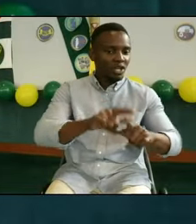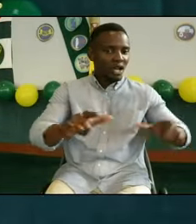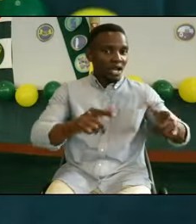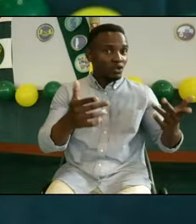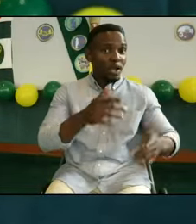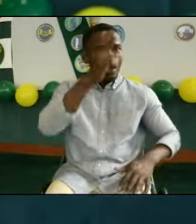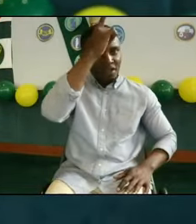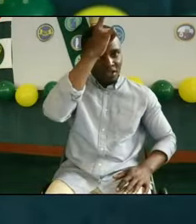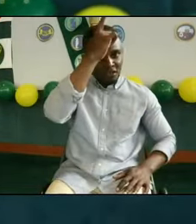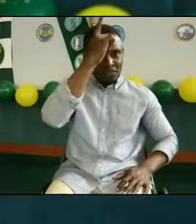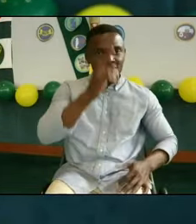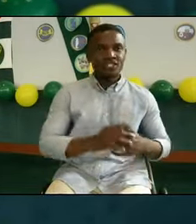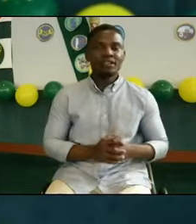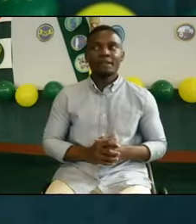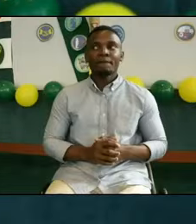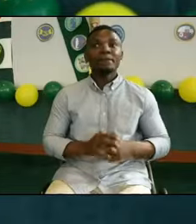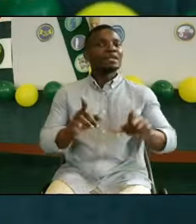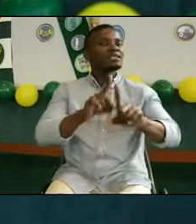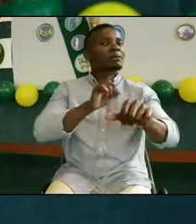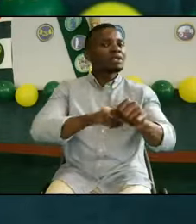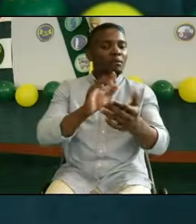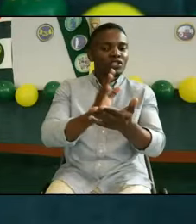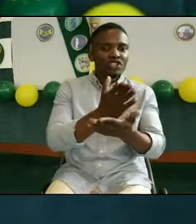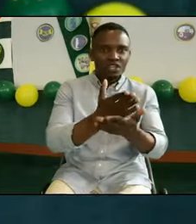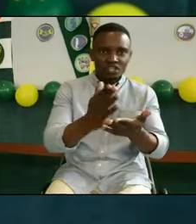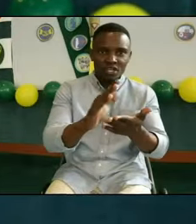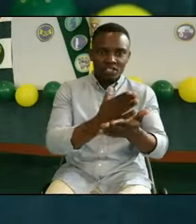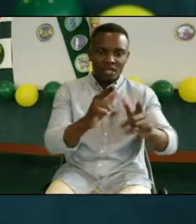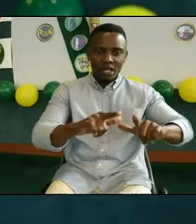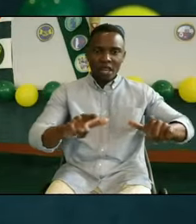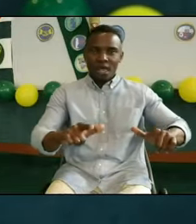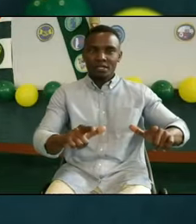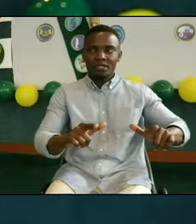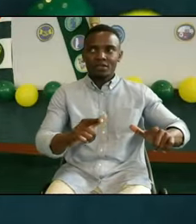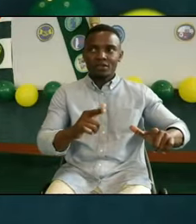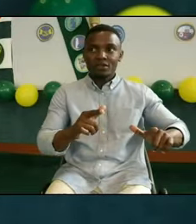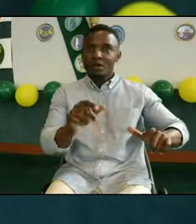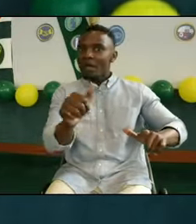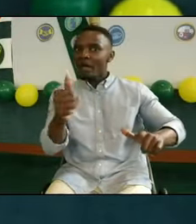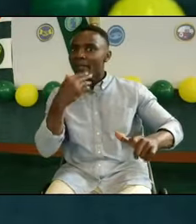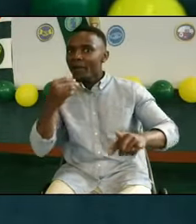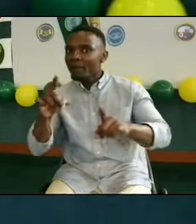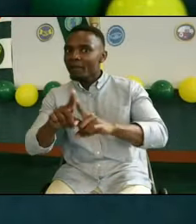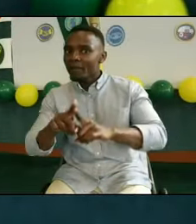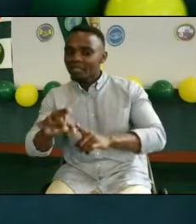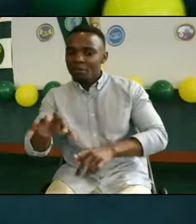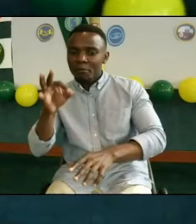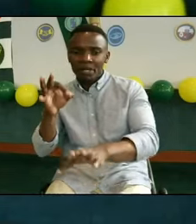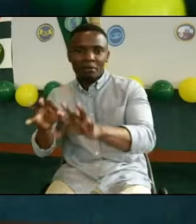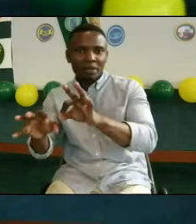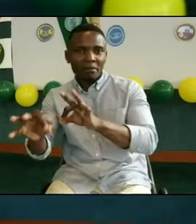an old land. And when they were sharing the properties of the father, the other brothers picked their lands in the